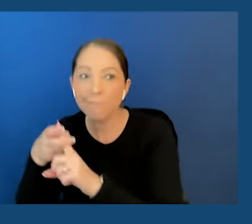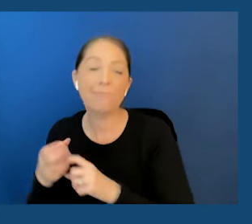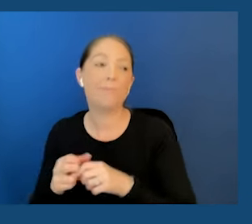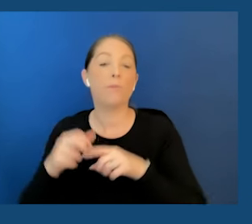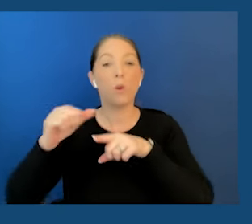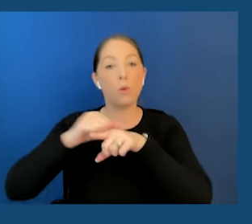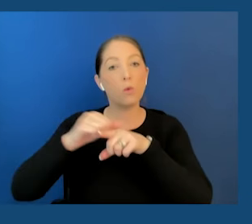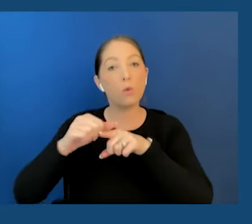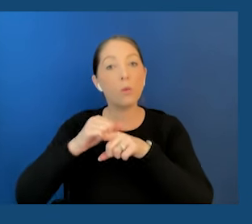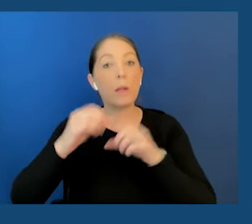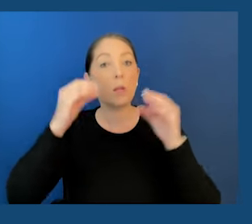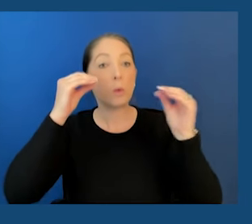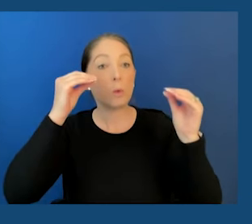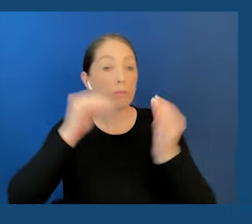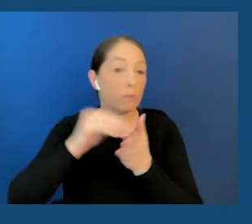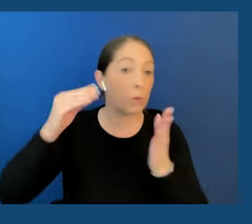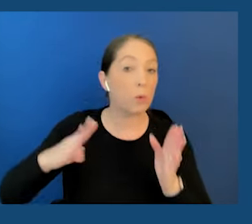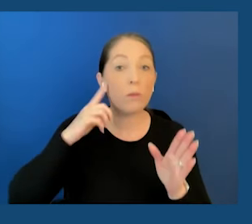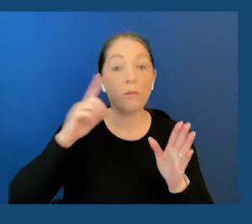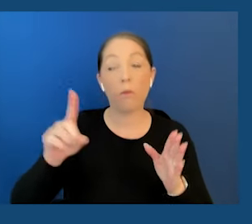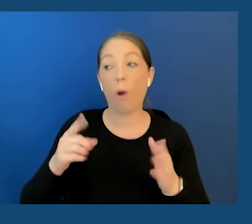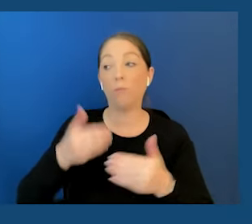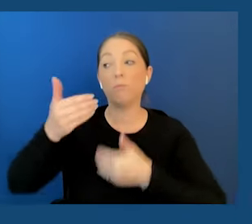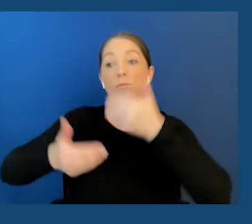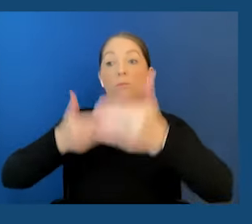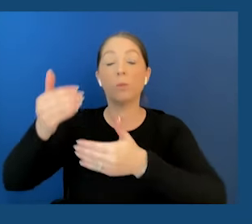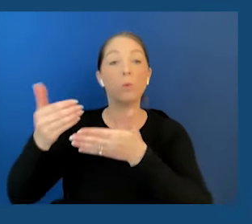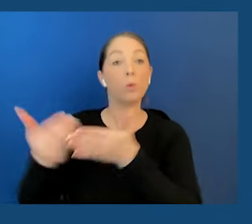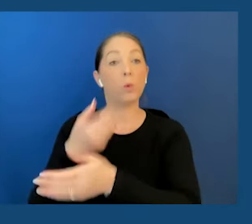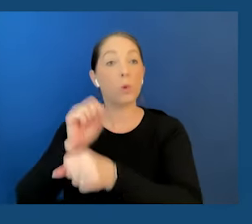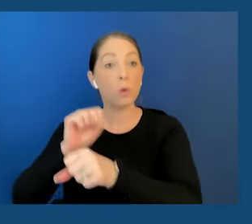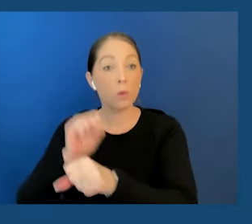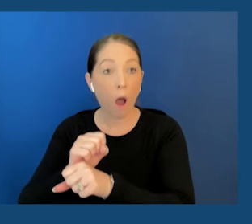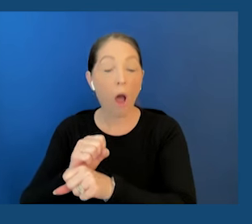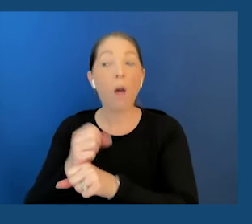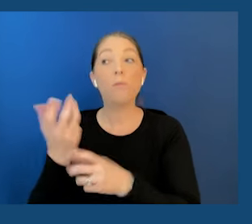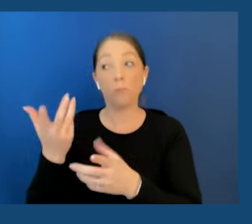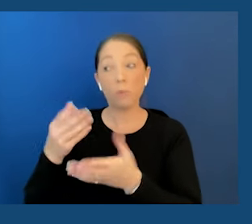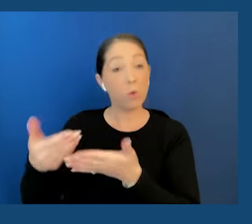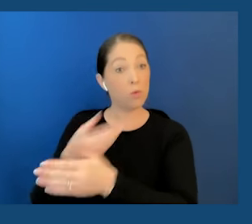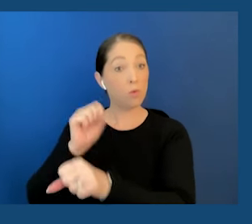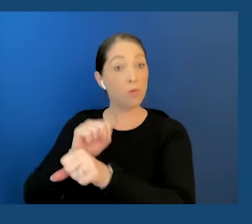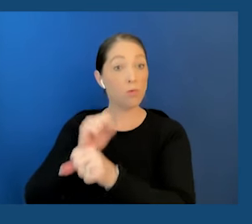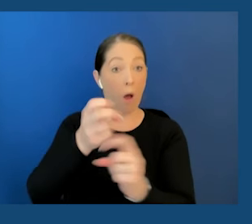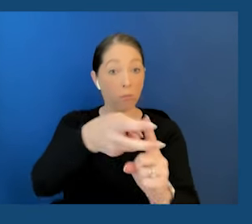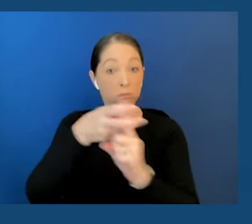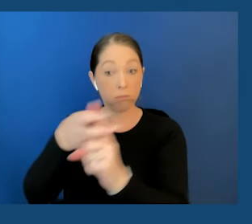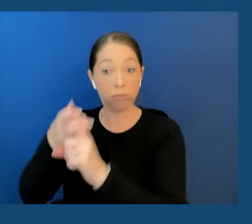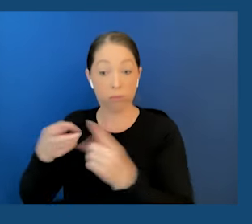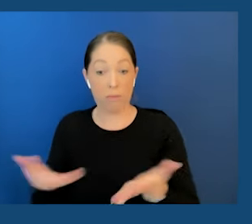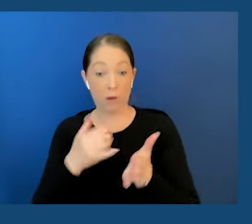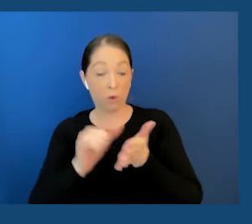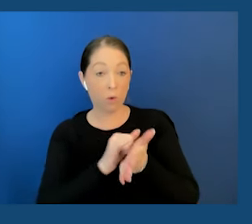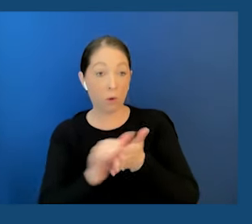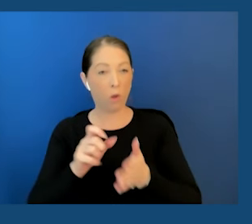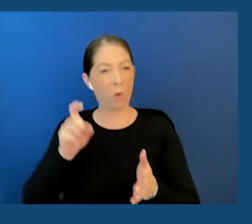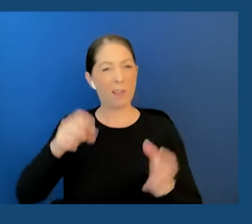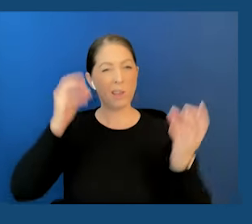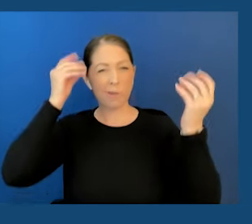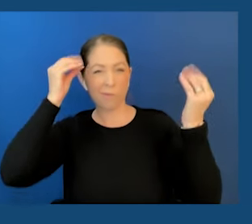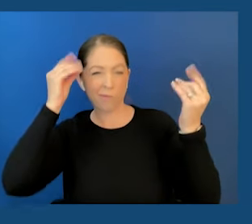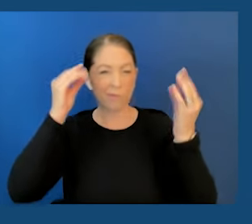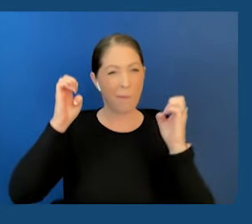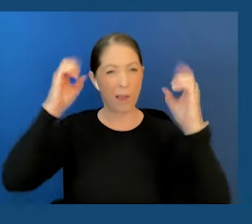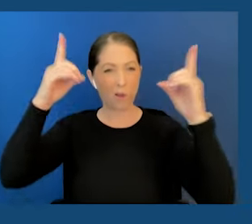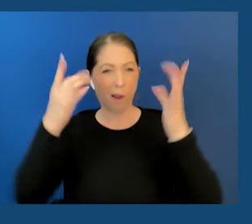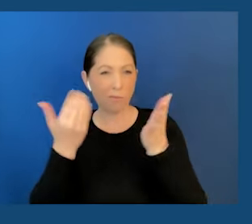next generation of jobs that keep coming and coming to our state, which is a great story. So we have to rethink education and be adaptable and